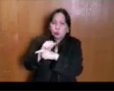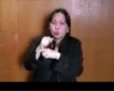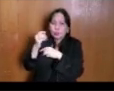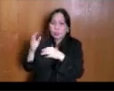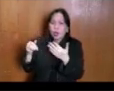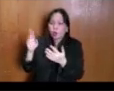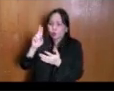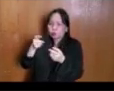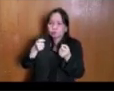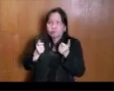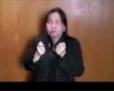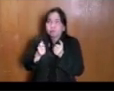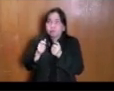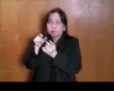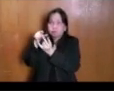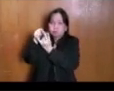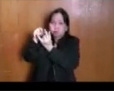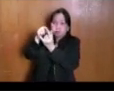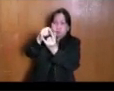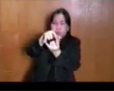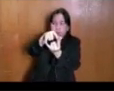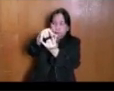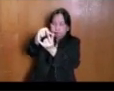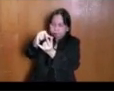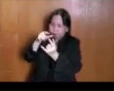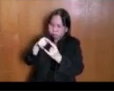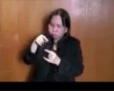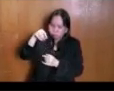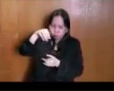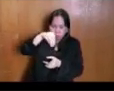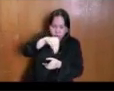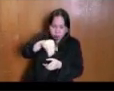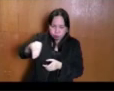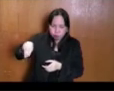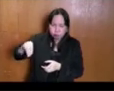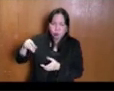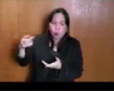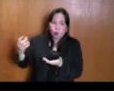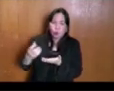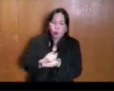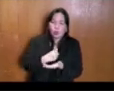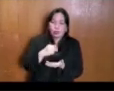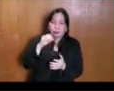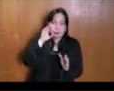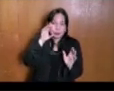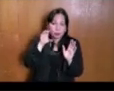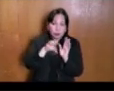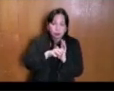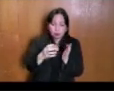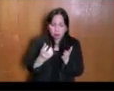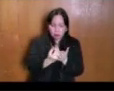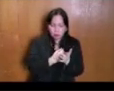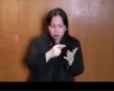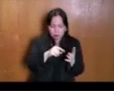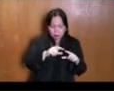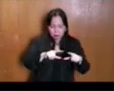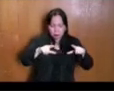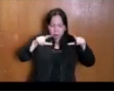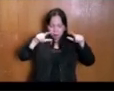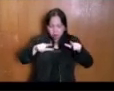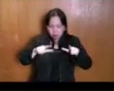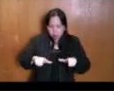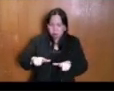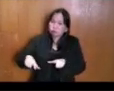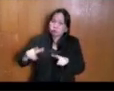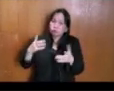operate drones to collect very quickly and efficiently collect drone images, manage large-scale geospatial data